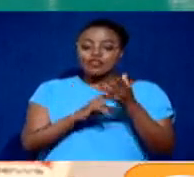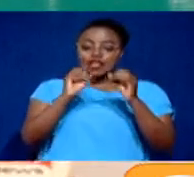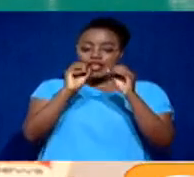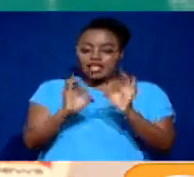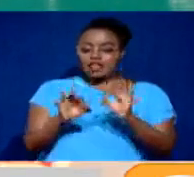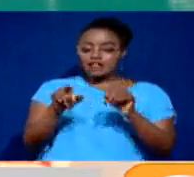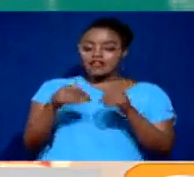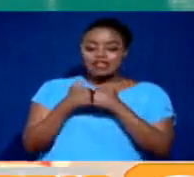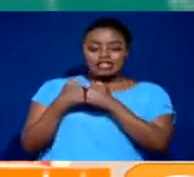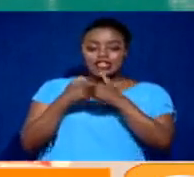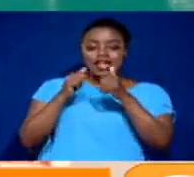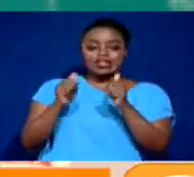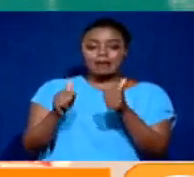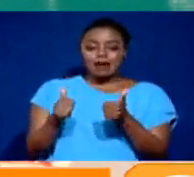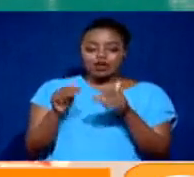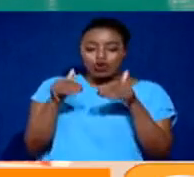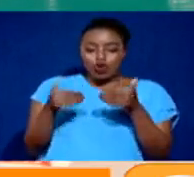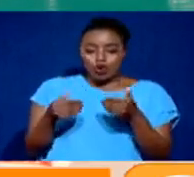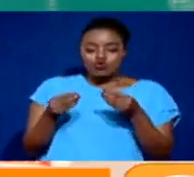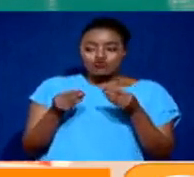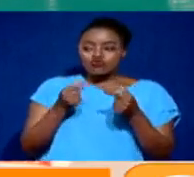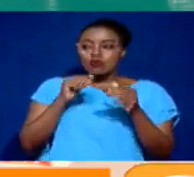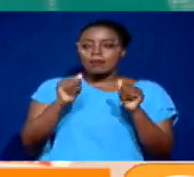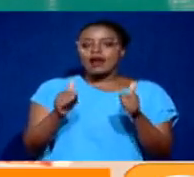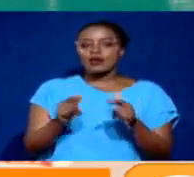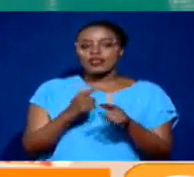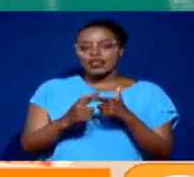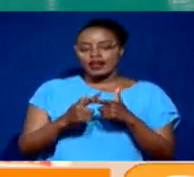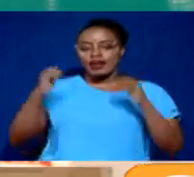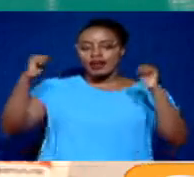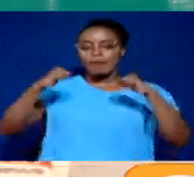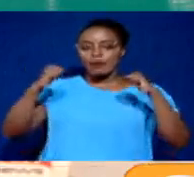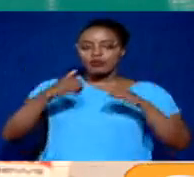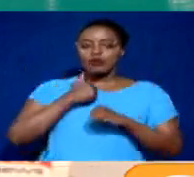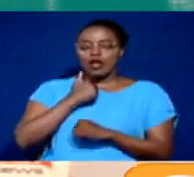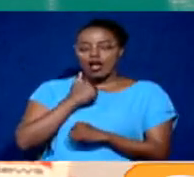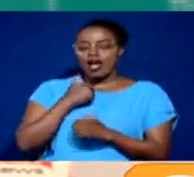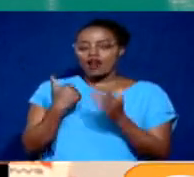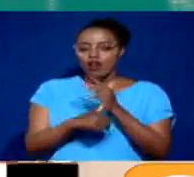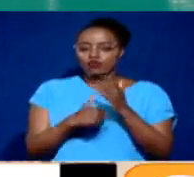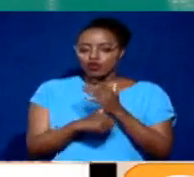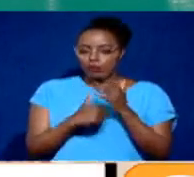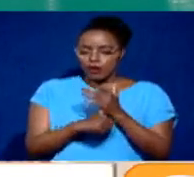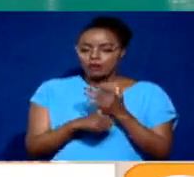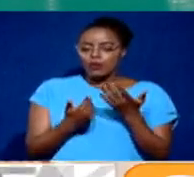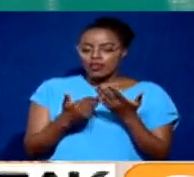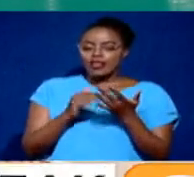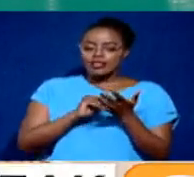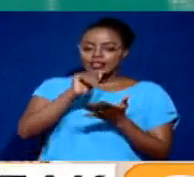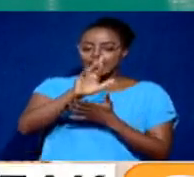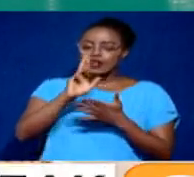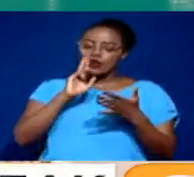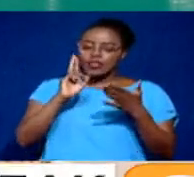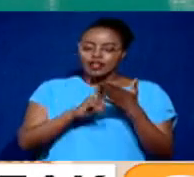left unchallenged and unaddressed, then we potentially will have problems with results